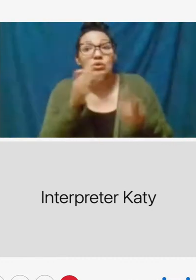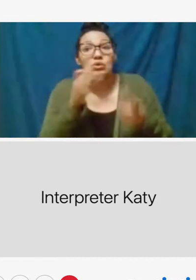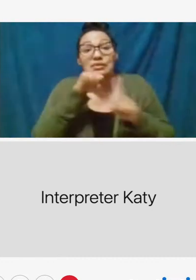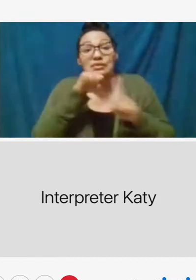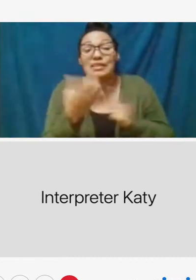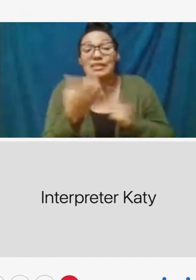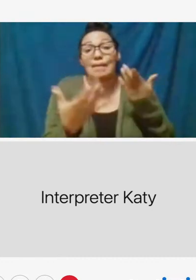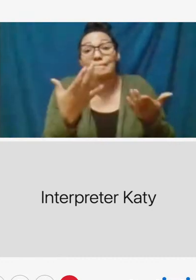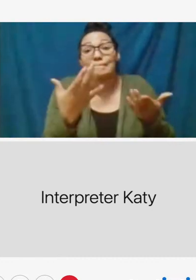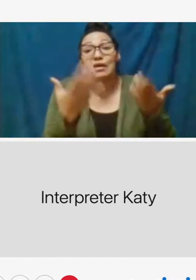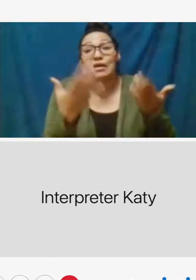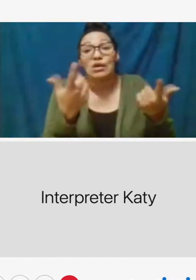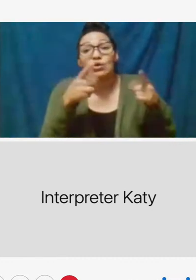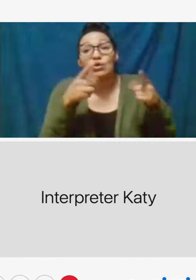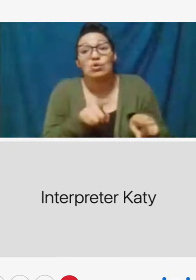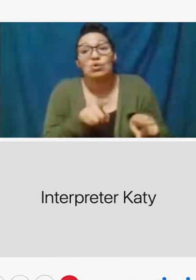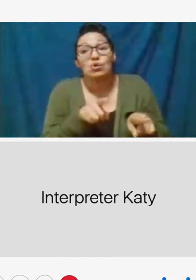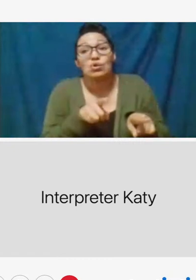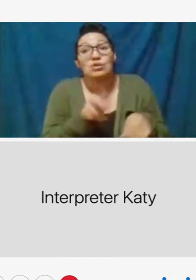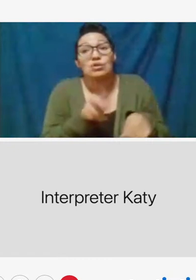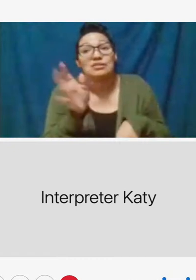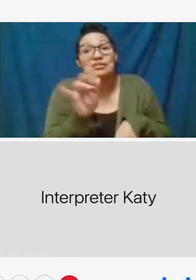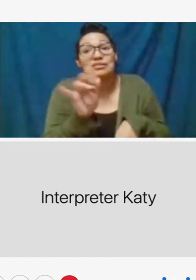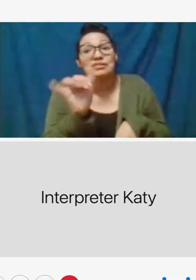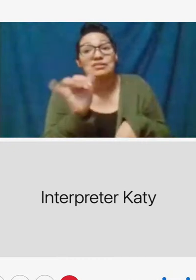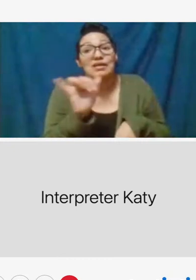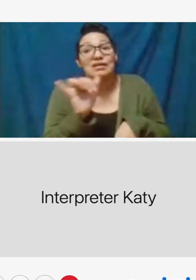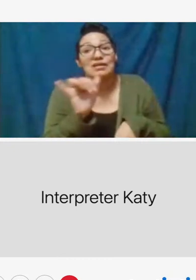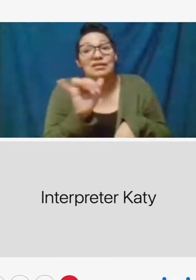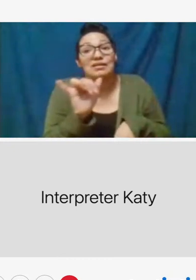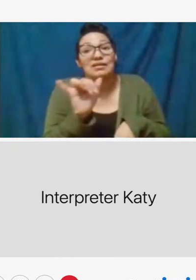just like uh what was transpiring